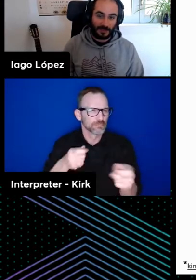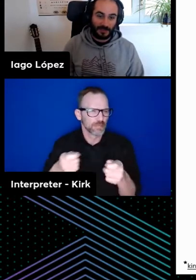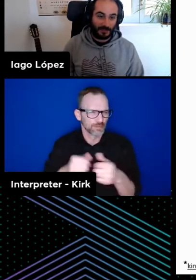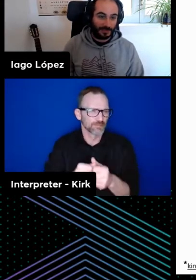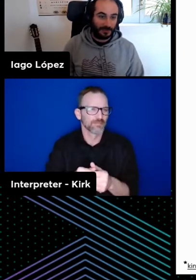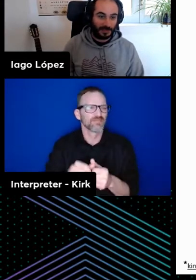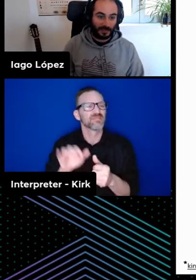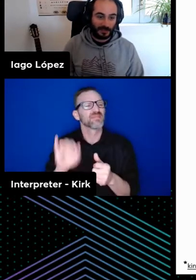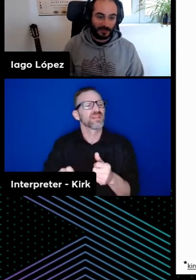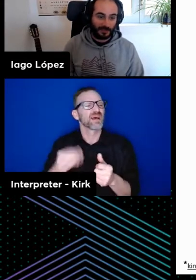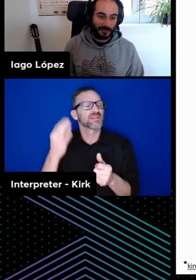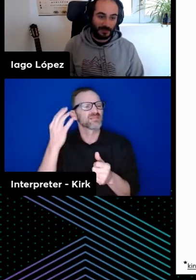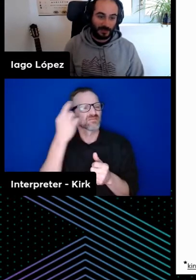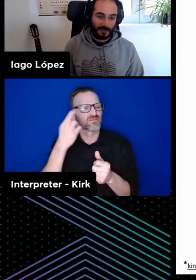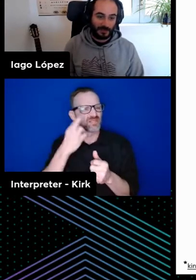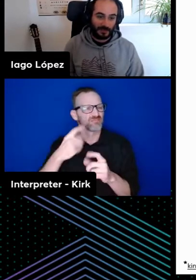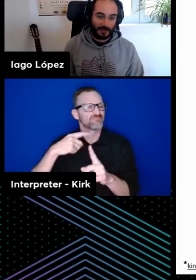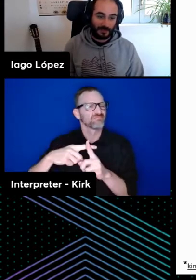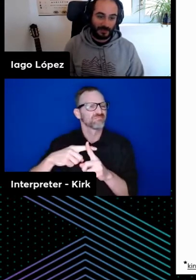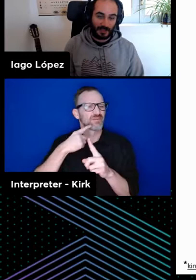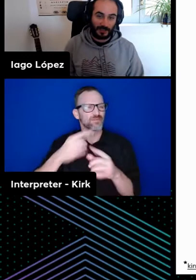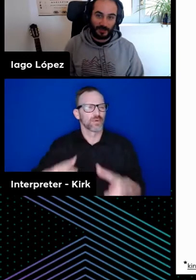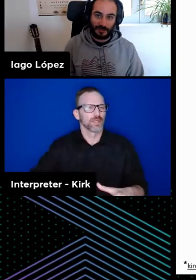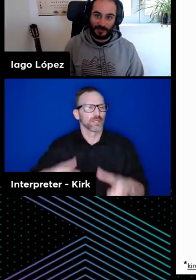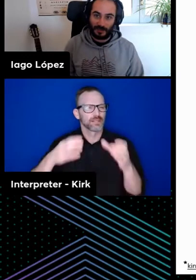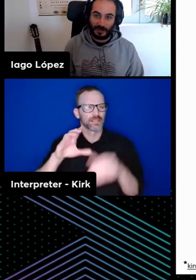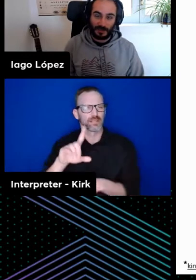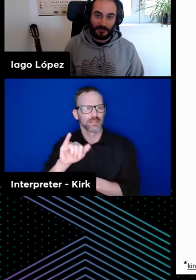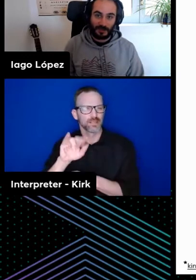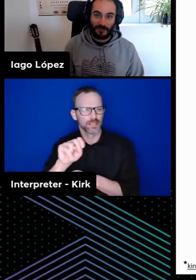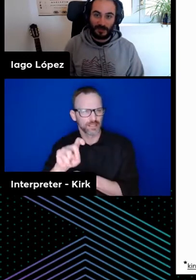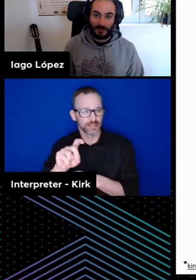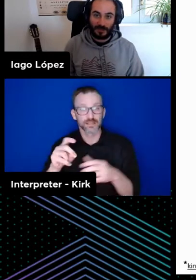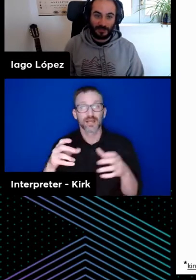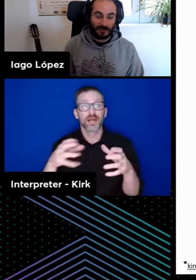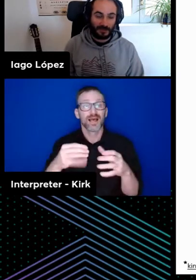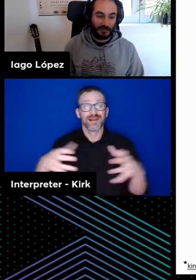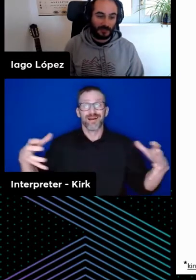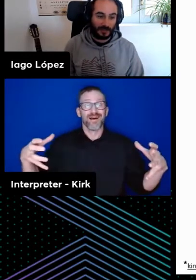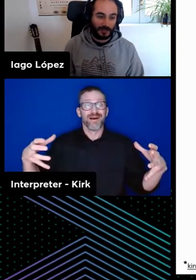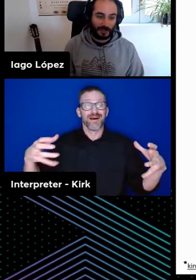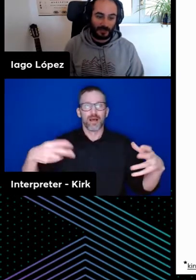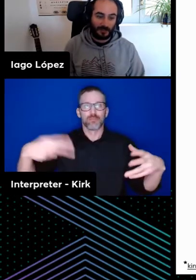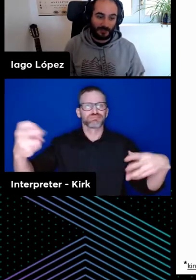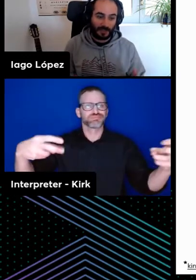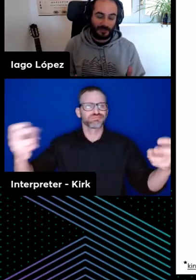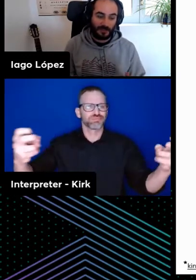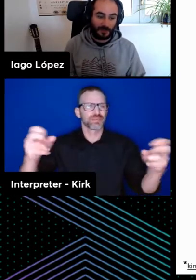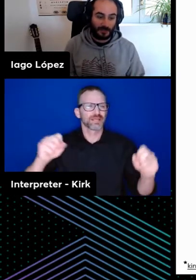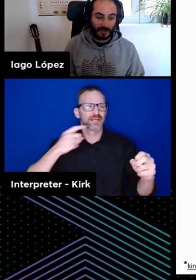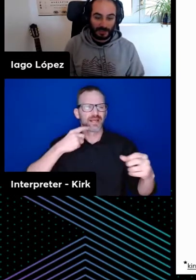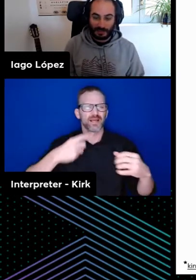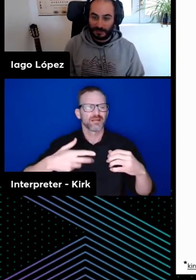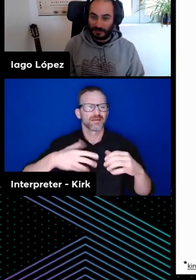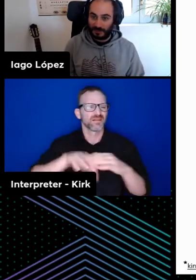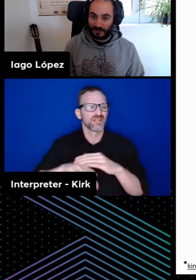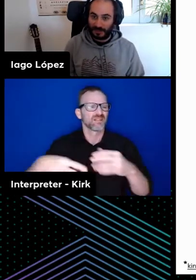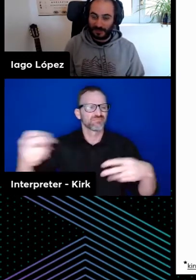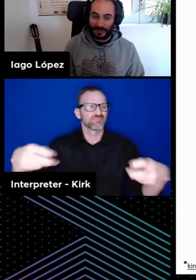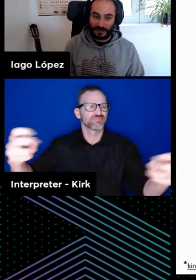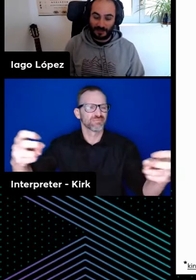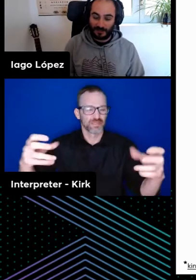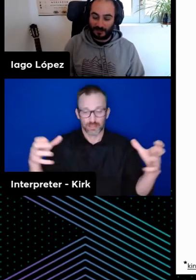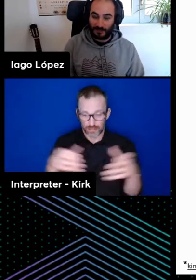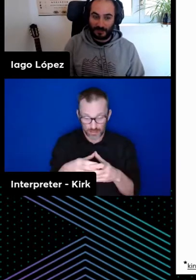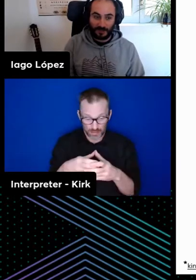of a container Linux. It also provides reduced surface attack area. So if there's a vulnerability in the software and you have less software, yeah, it's